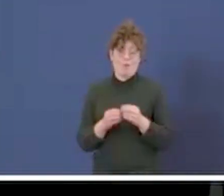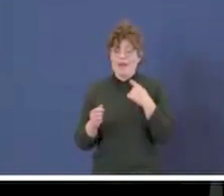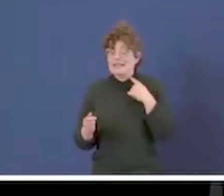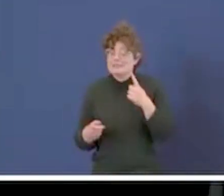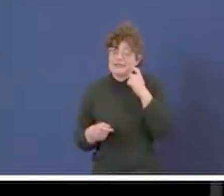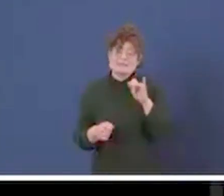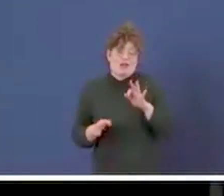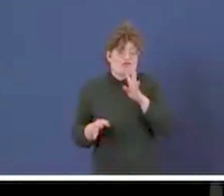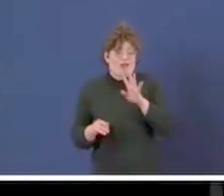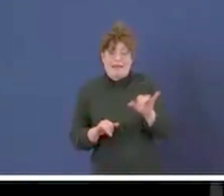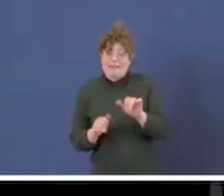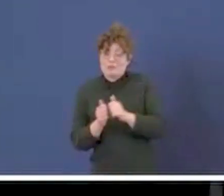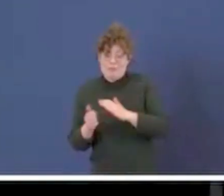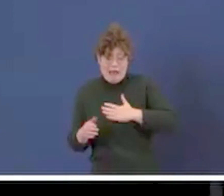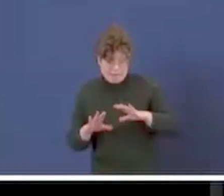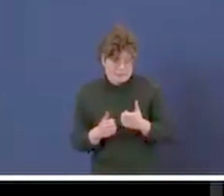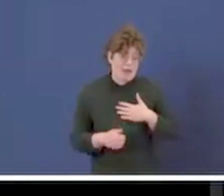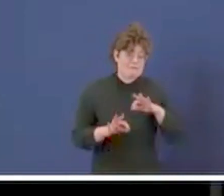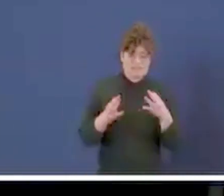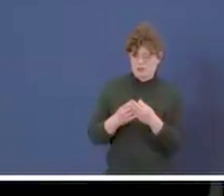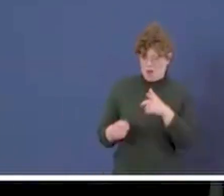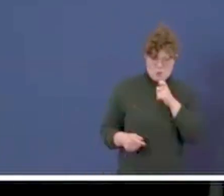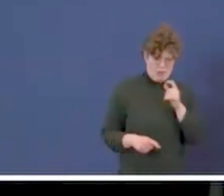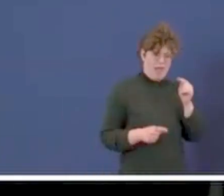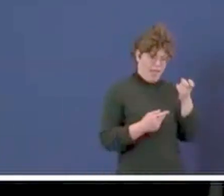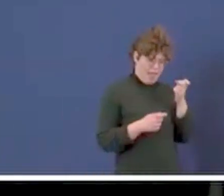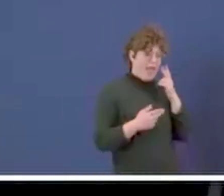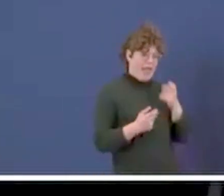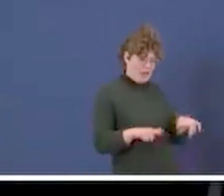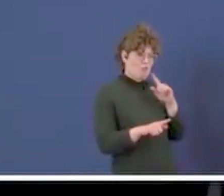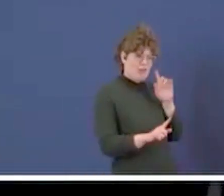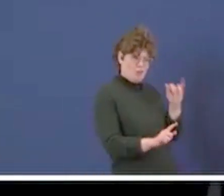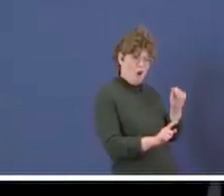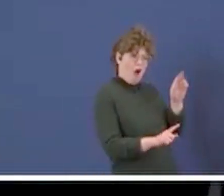if I talk like I talk in my classes, my family will say, who the hell do you think you are, little girl?